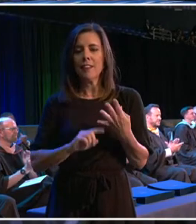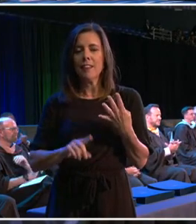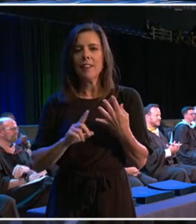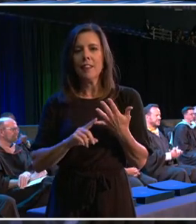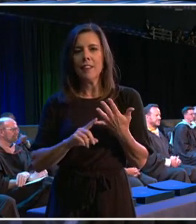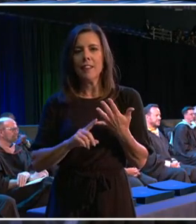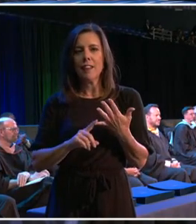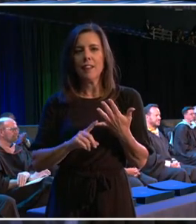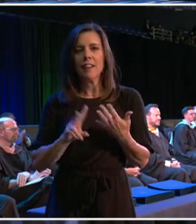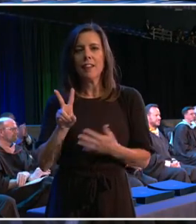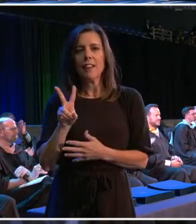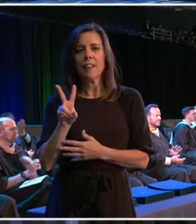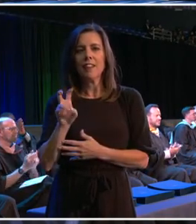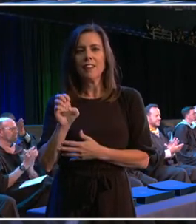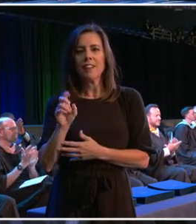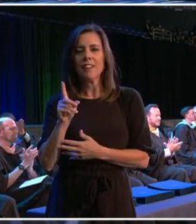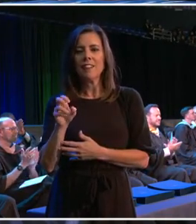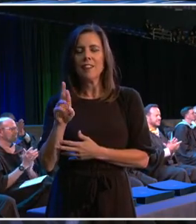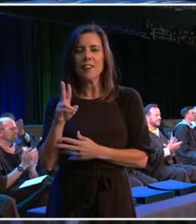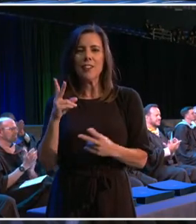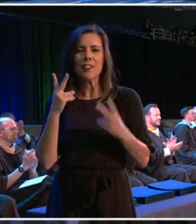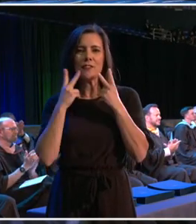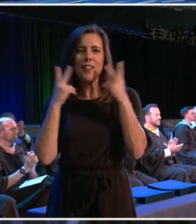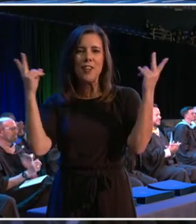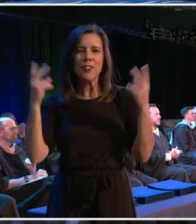and Ms. Alicia Vetter.